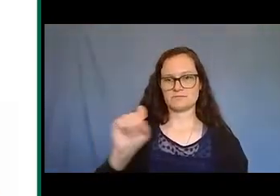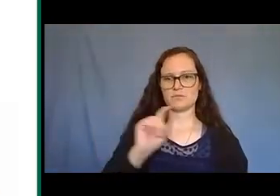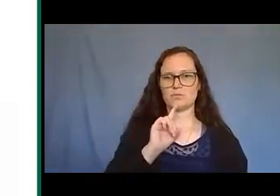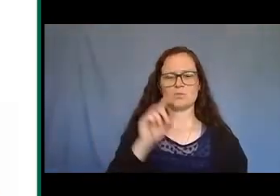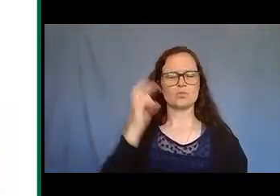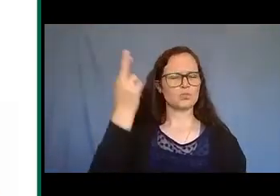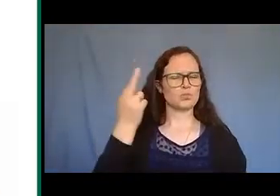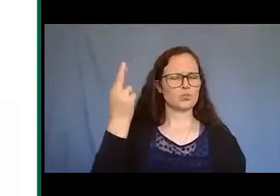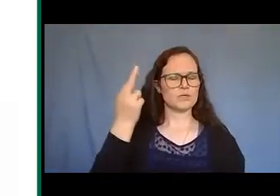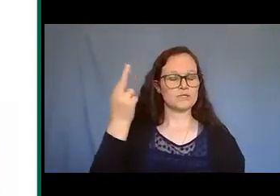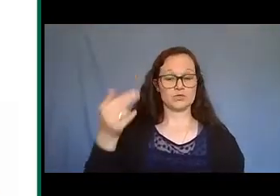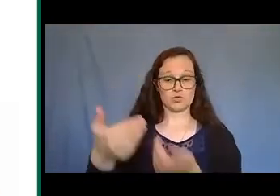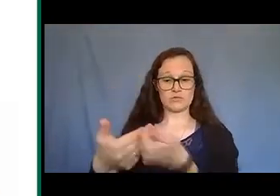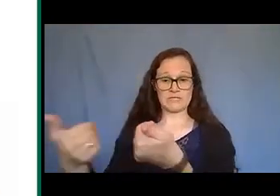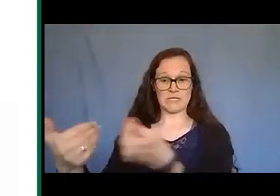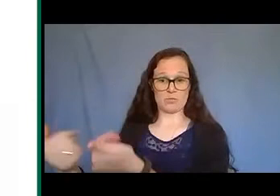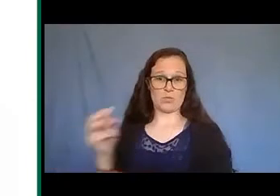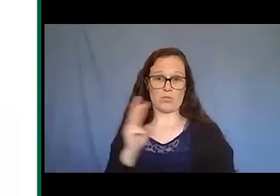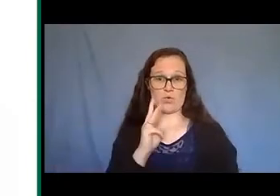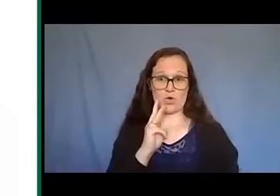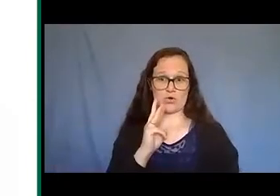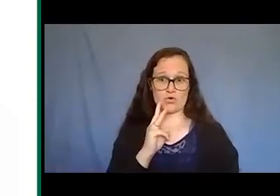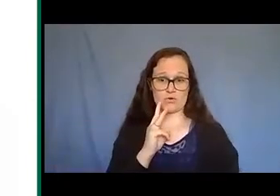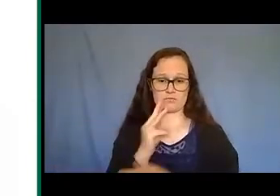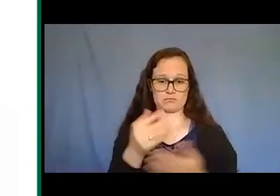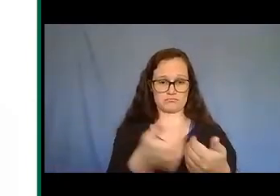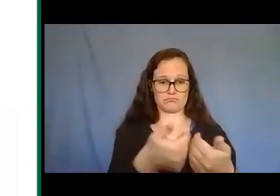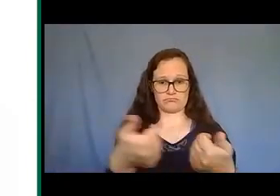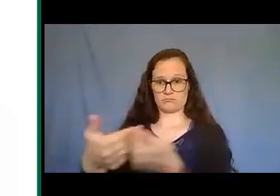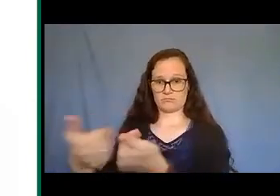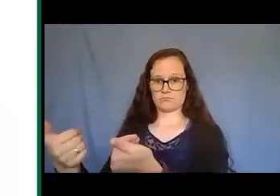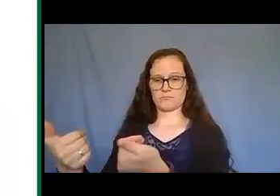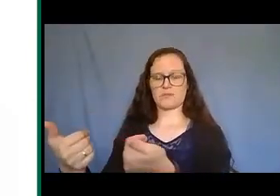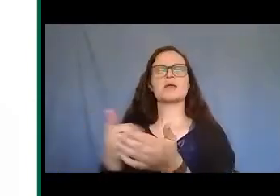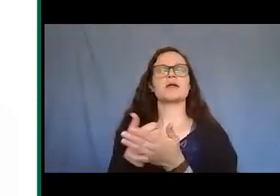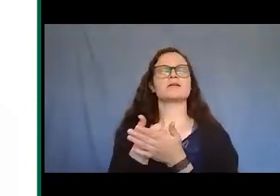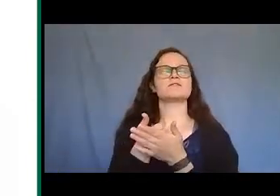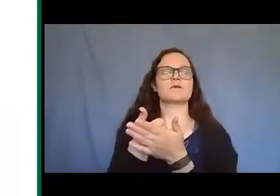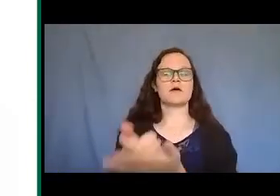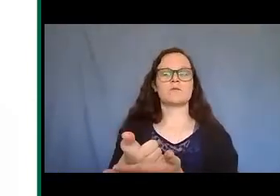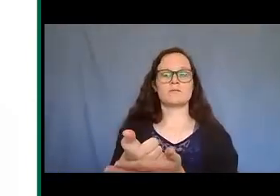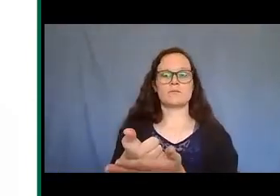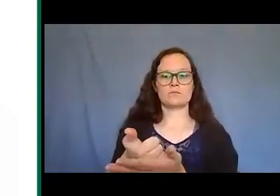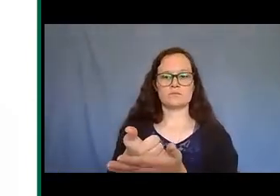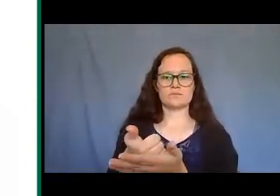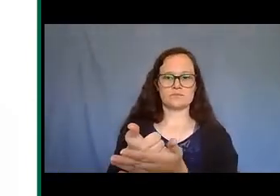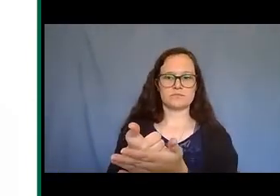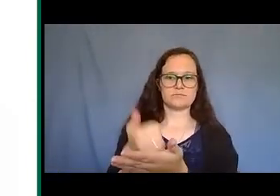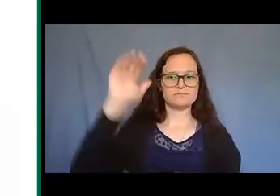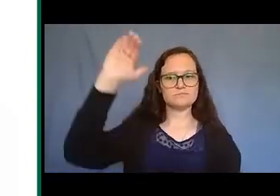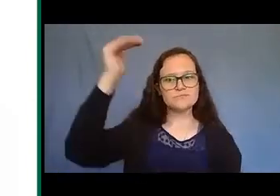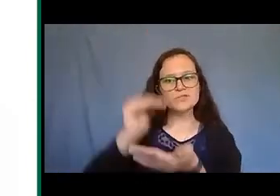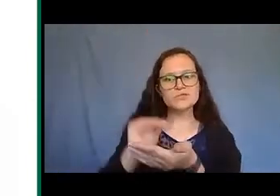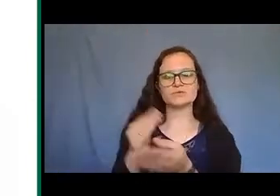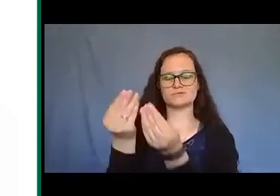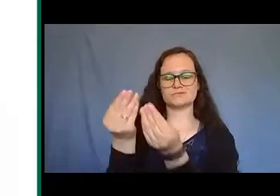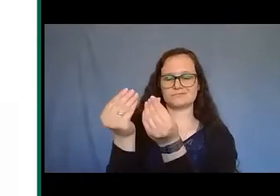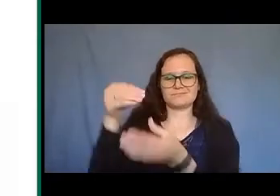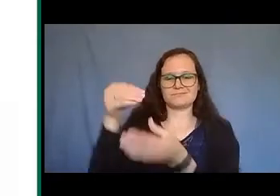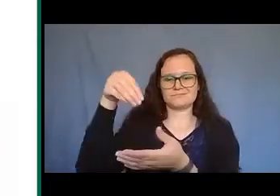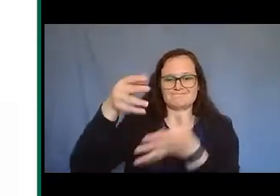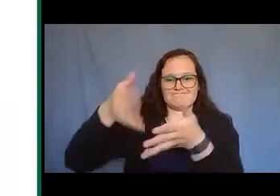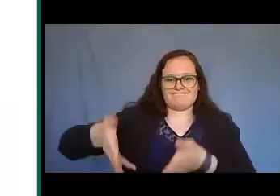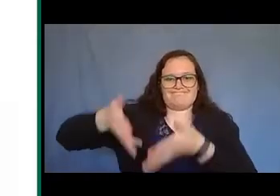water from each of these different compartments and to help with sediment deposition into the reservoir. So basically